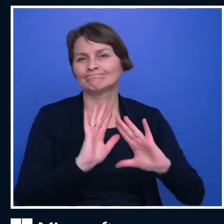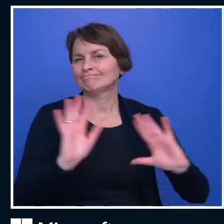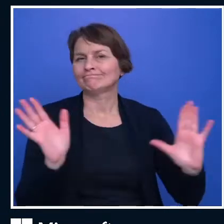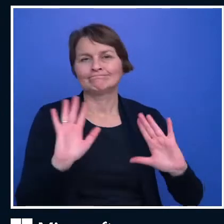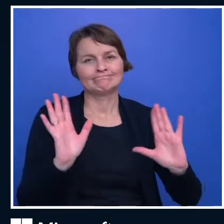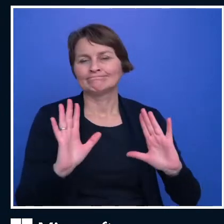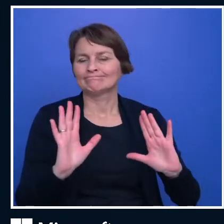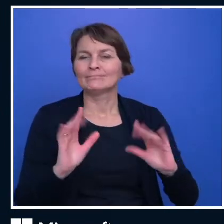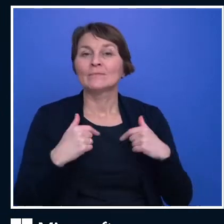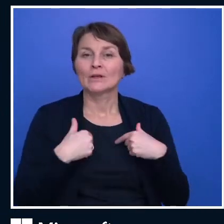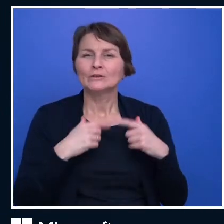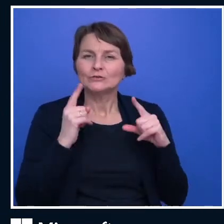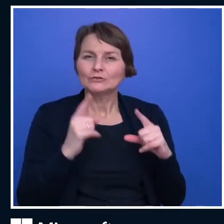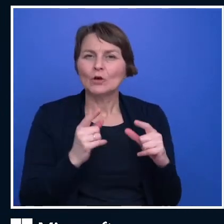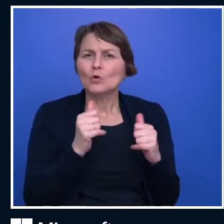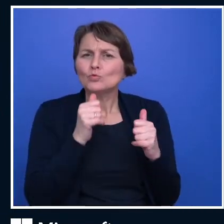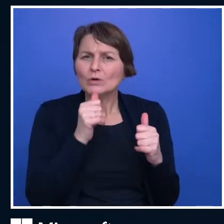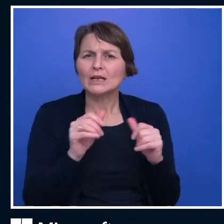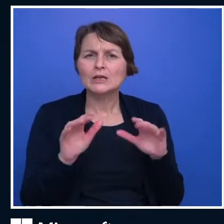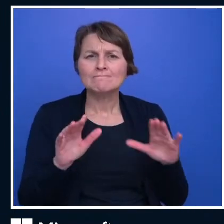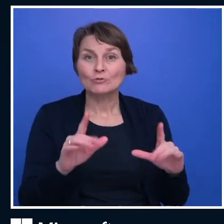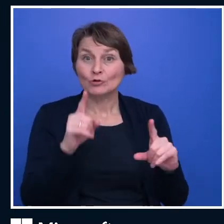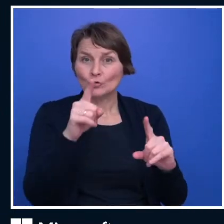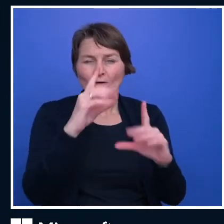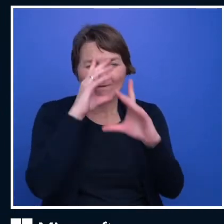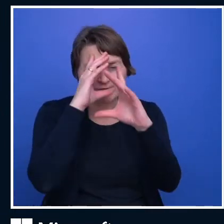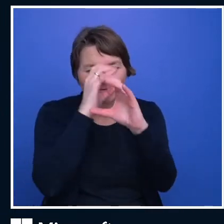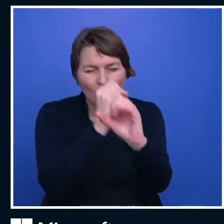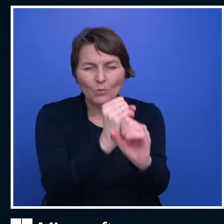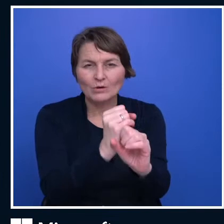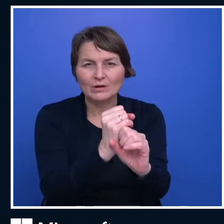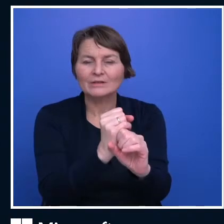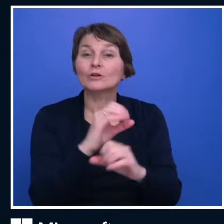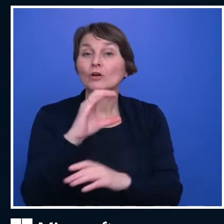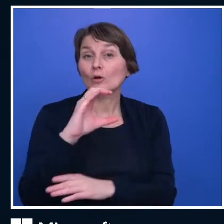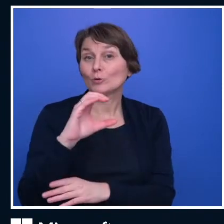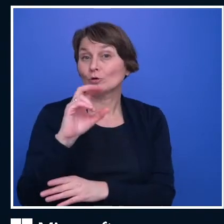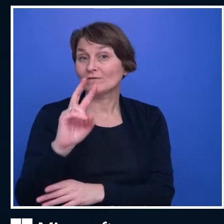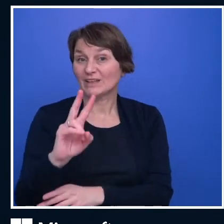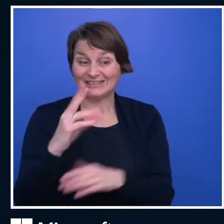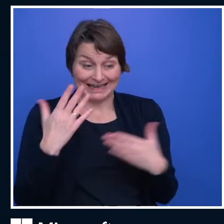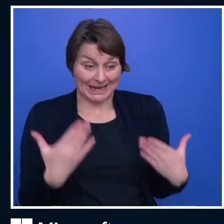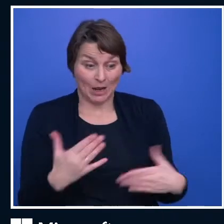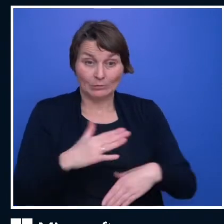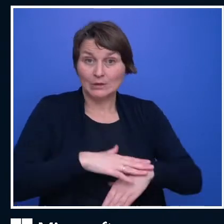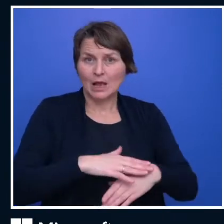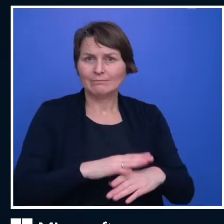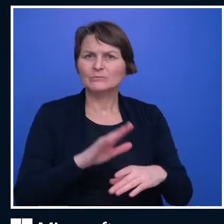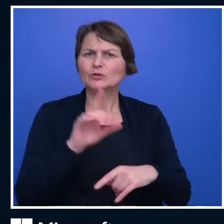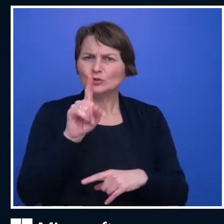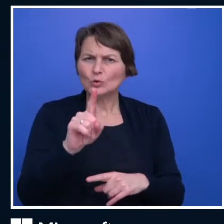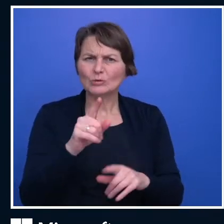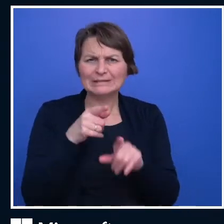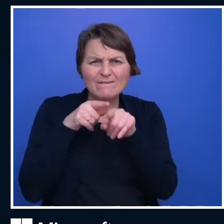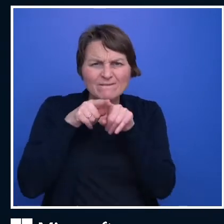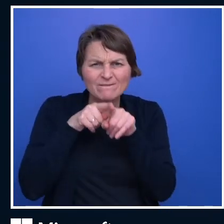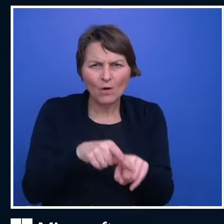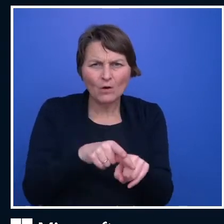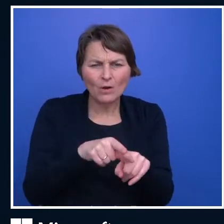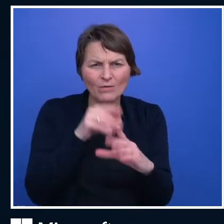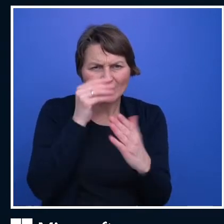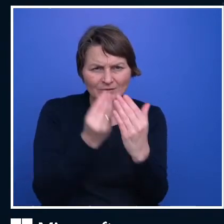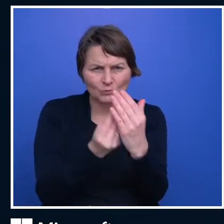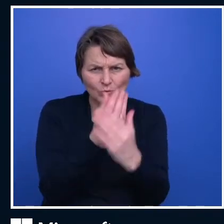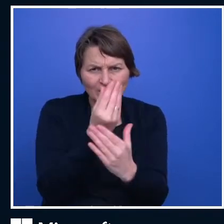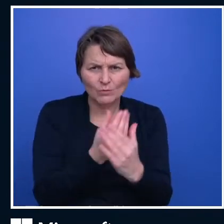okay to go slow. If you're focusing on computer vision at this point of time, try to skim through the resources. It's not that every article